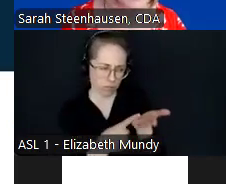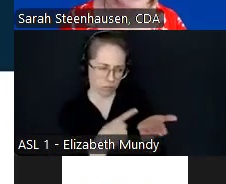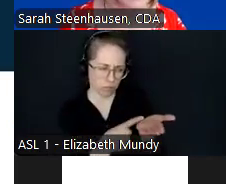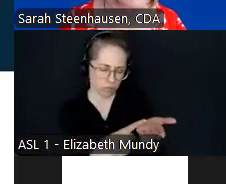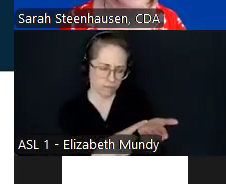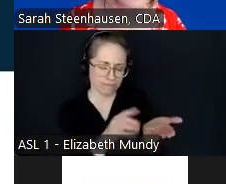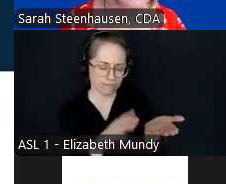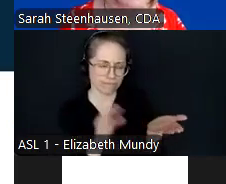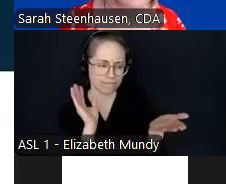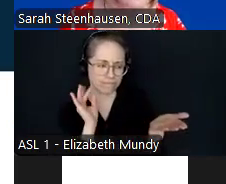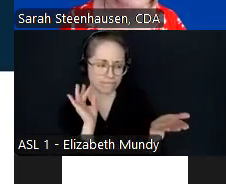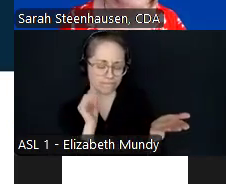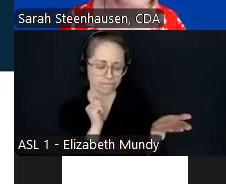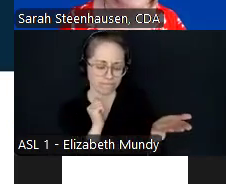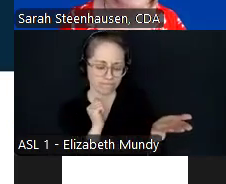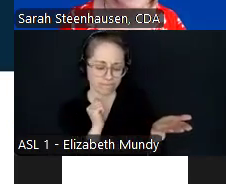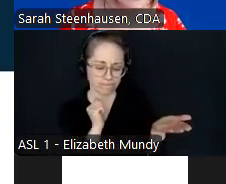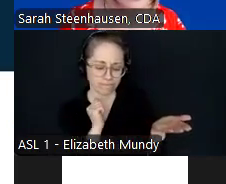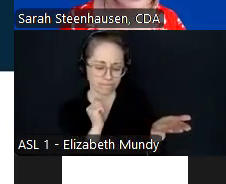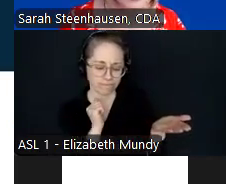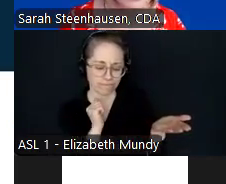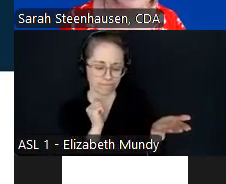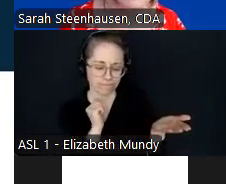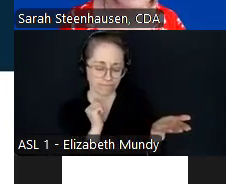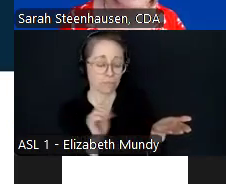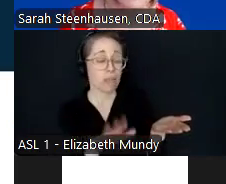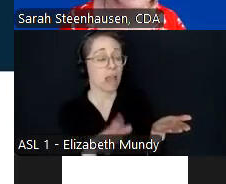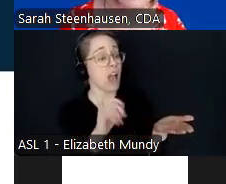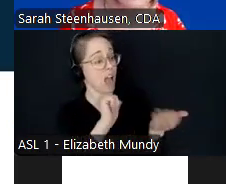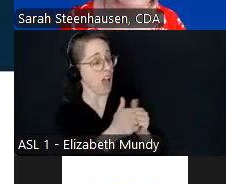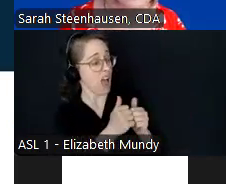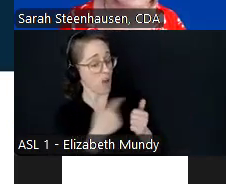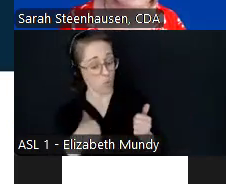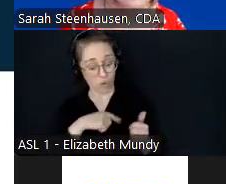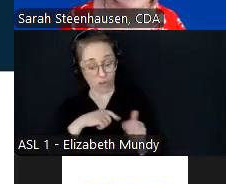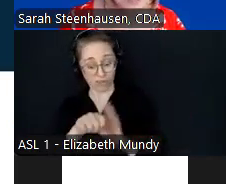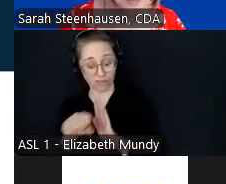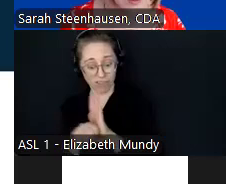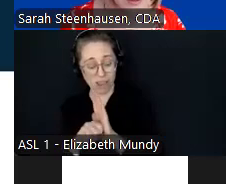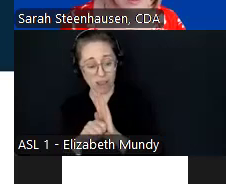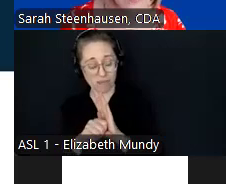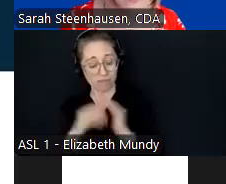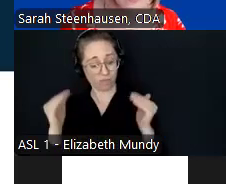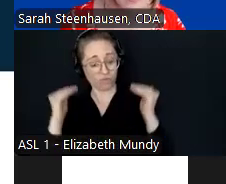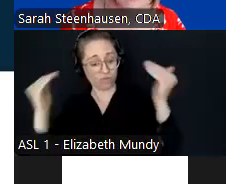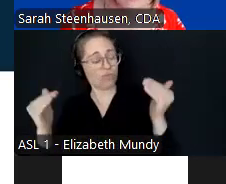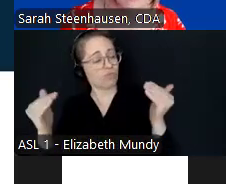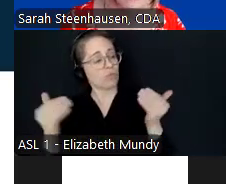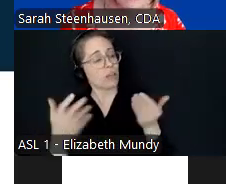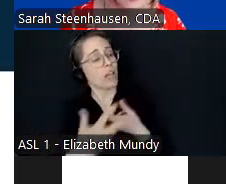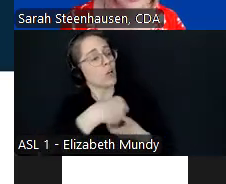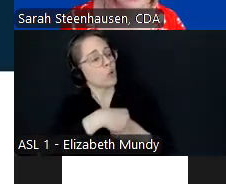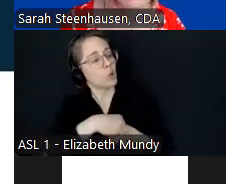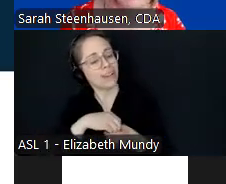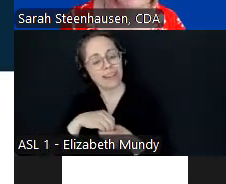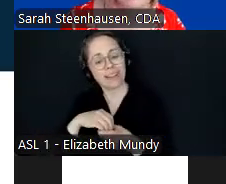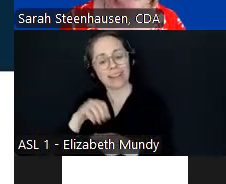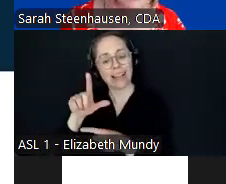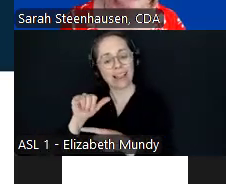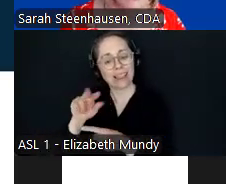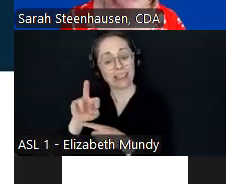about how we might actually do a better job as a state of integrating lived experience in the Master Plan for Aging